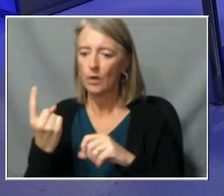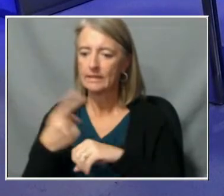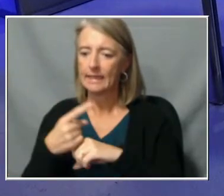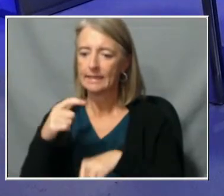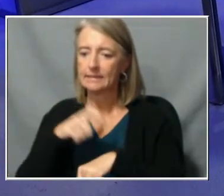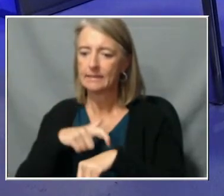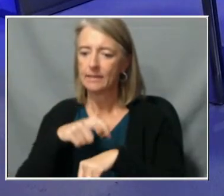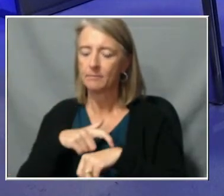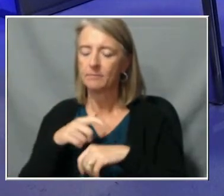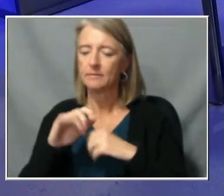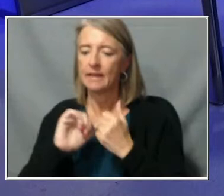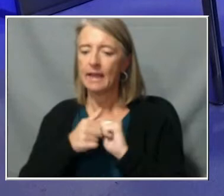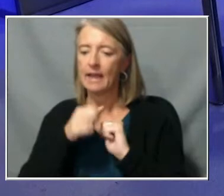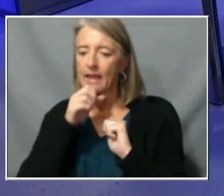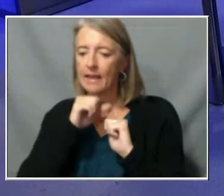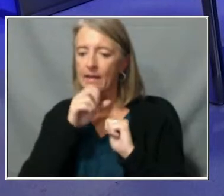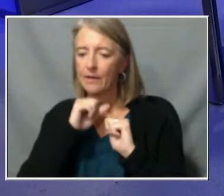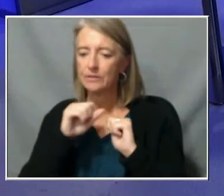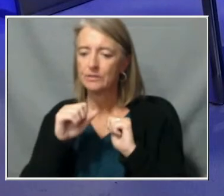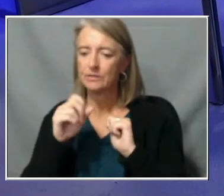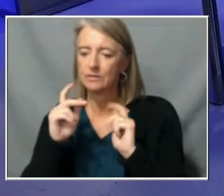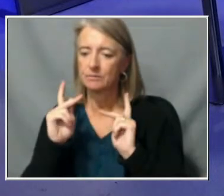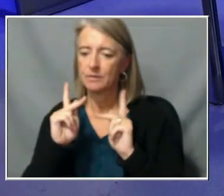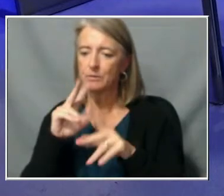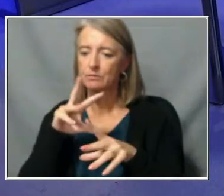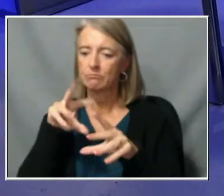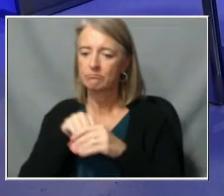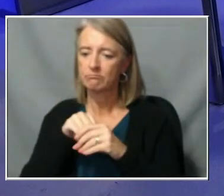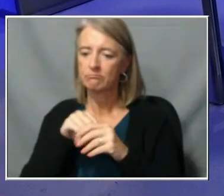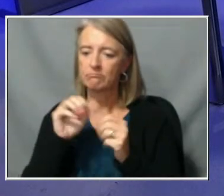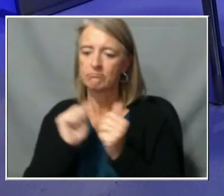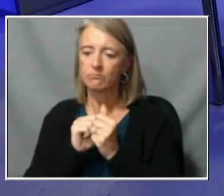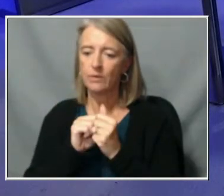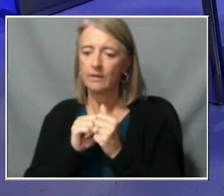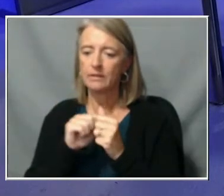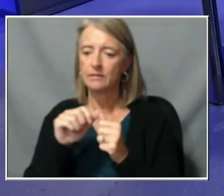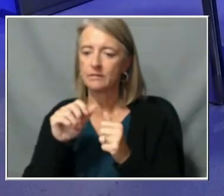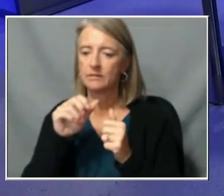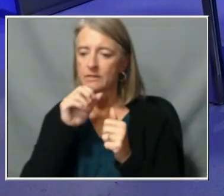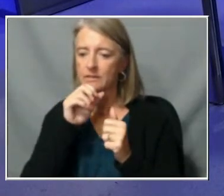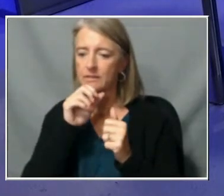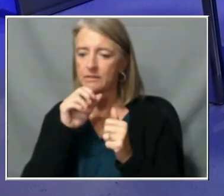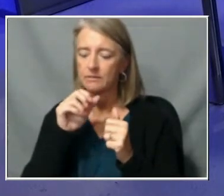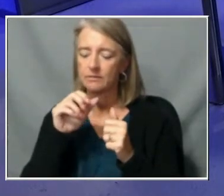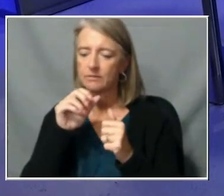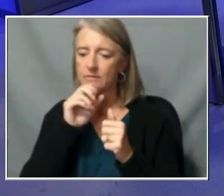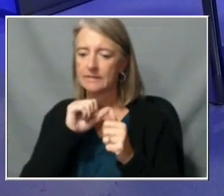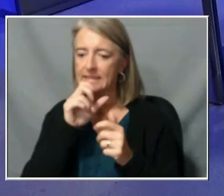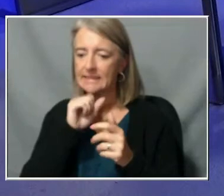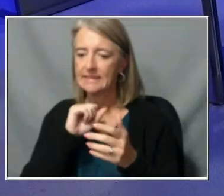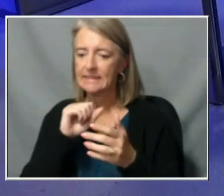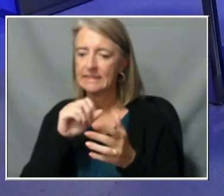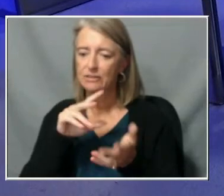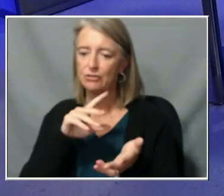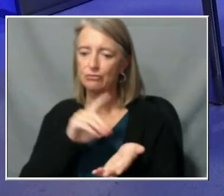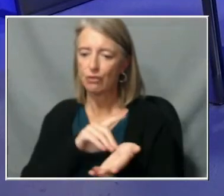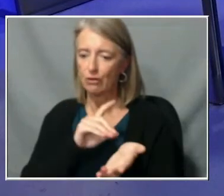How old or at what age should somebody engage with like a geriatrician? Or is just seeing your doctor